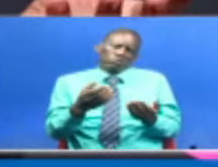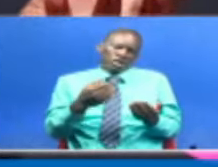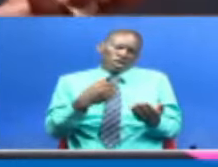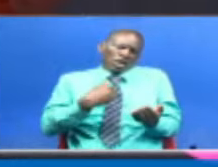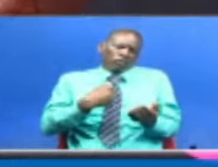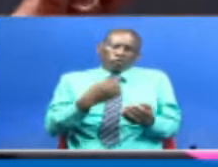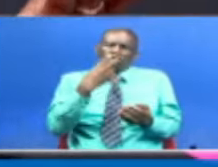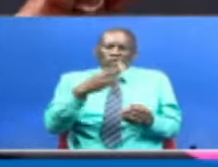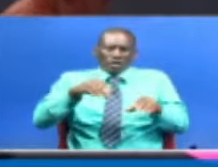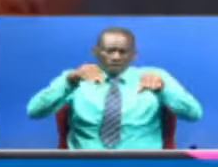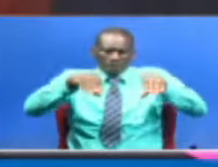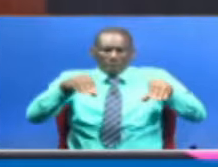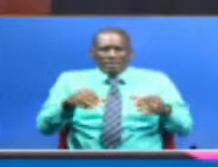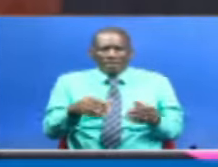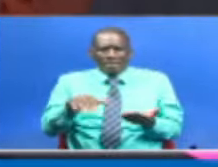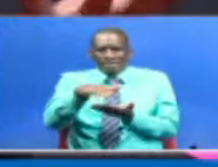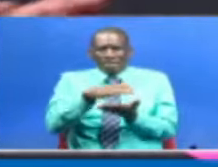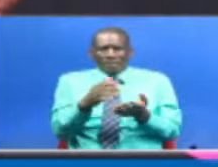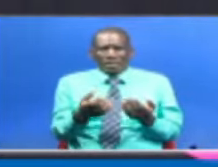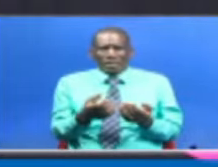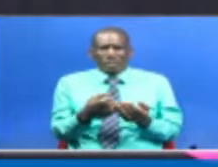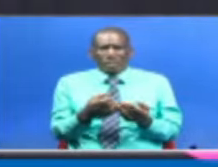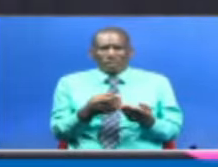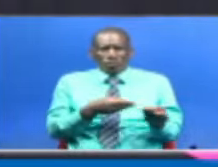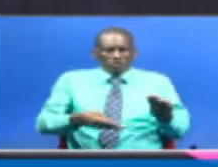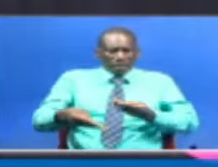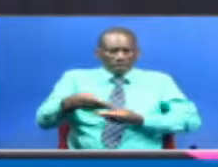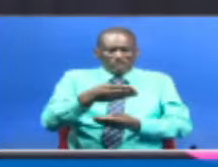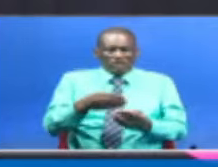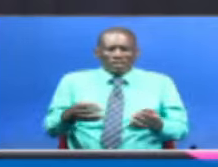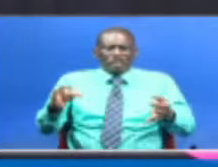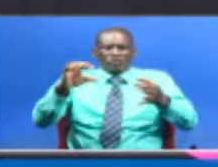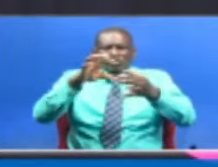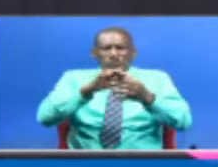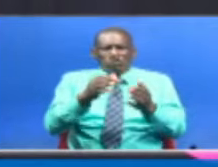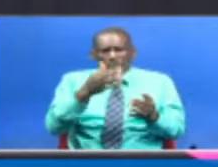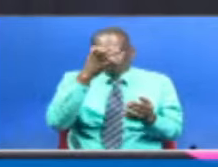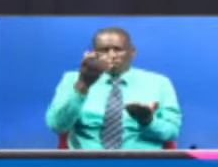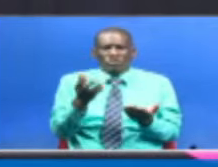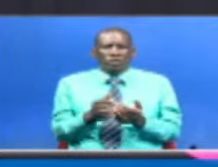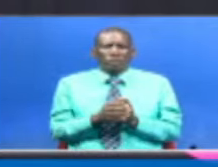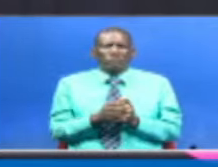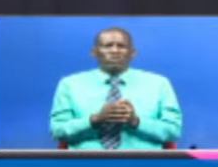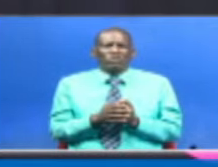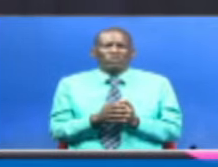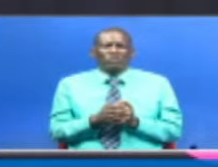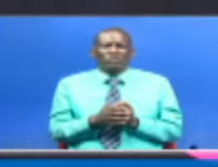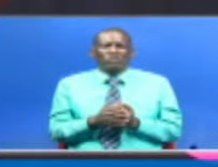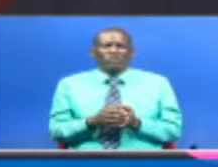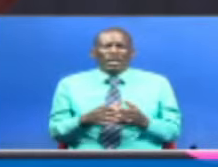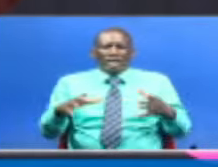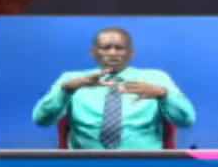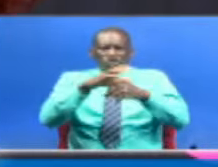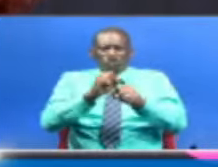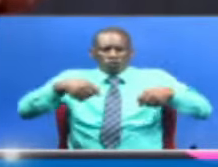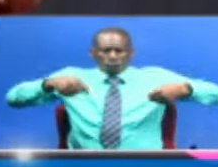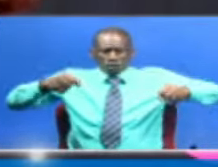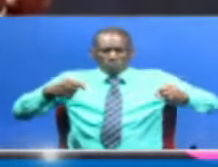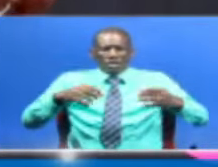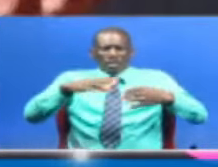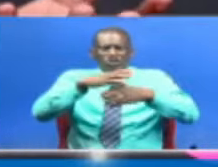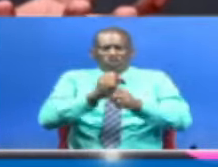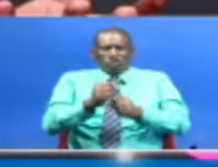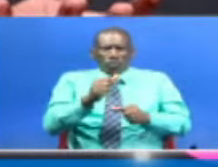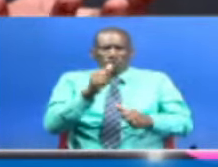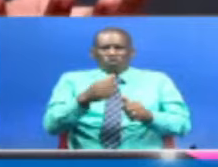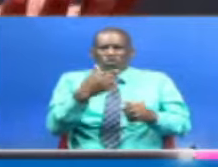You basically, and they subscribe to you, because you can be the association of boda association that run even